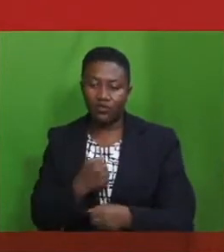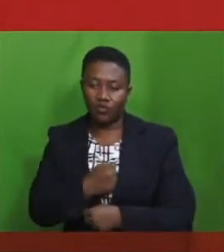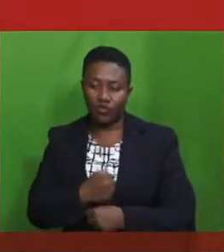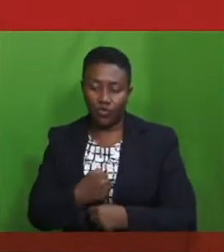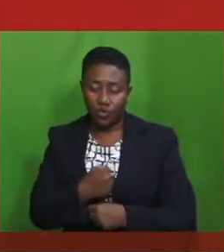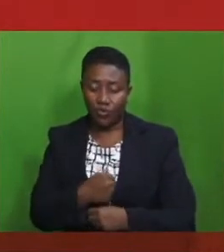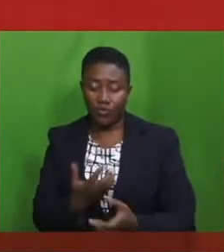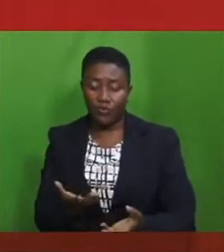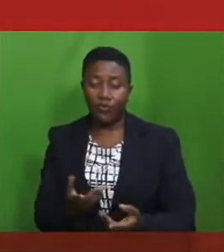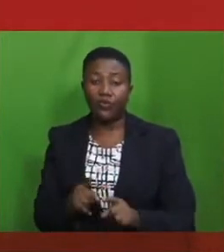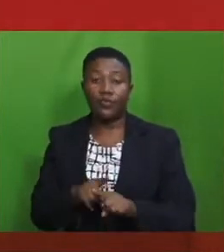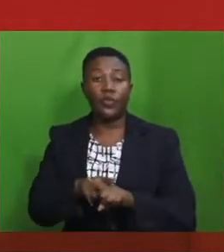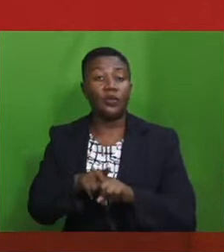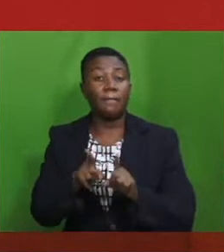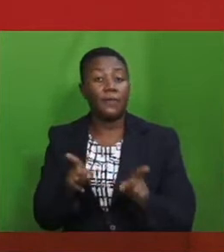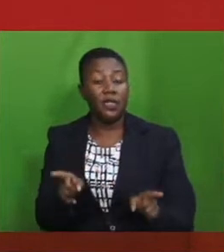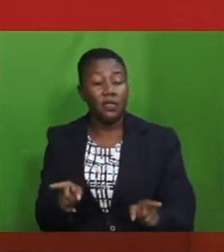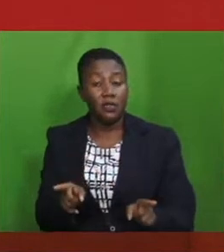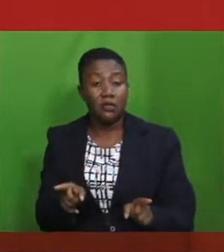But we have